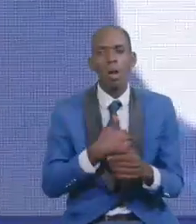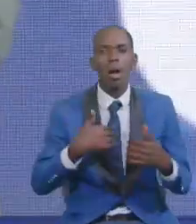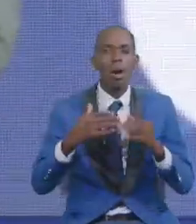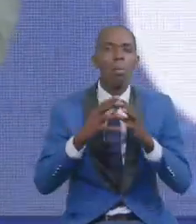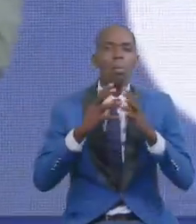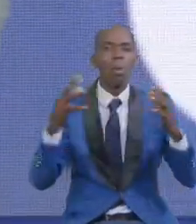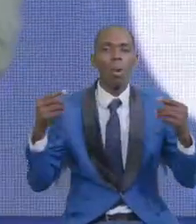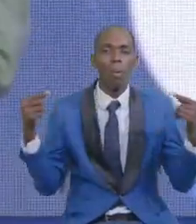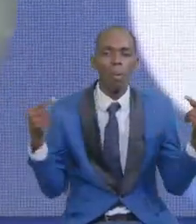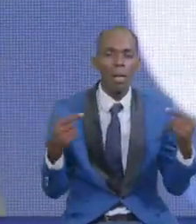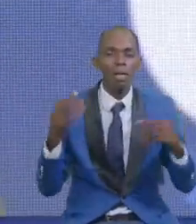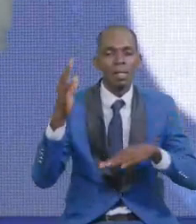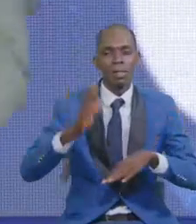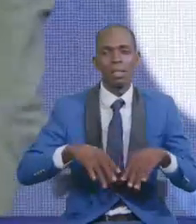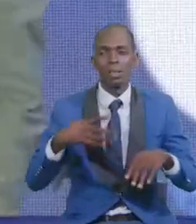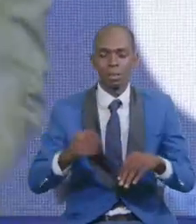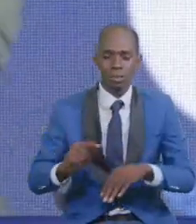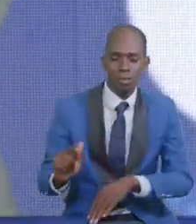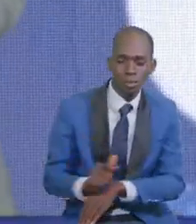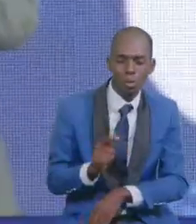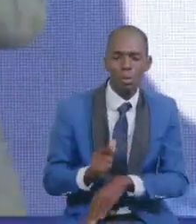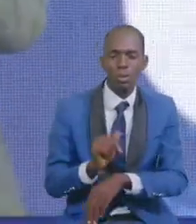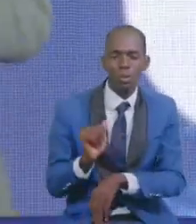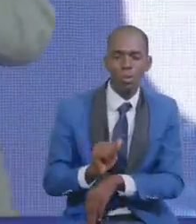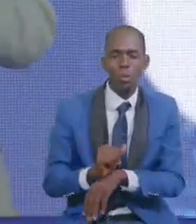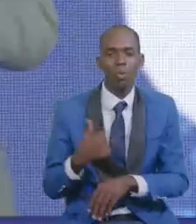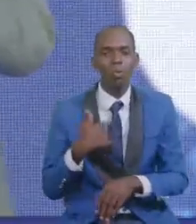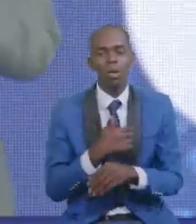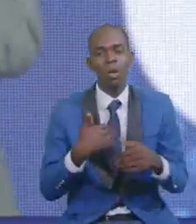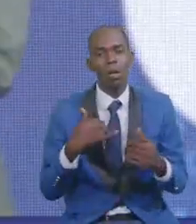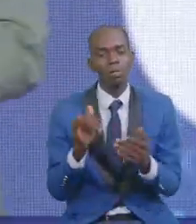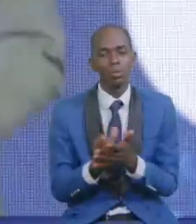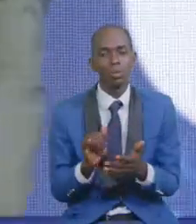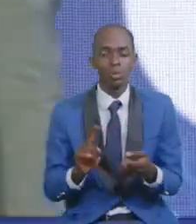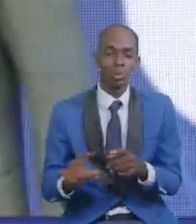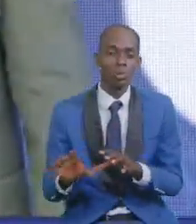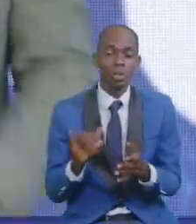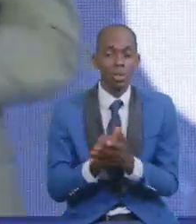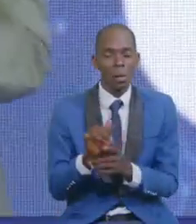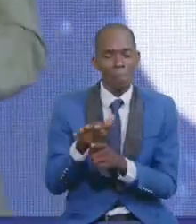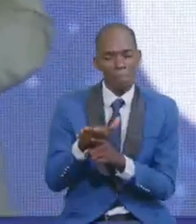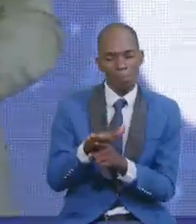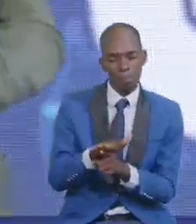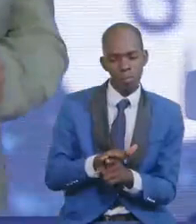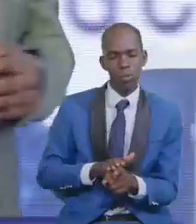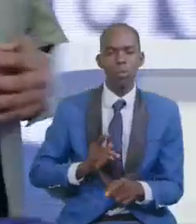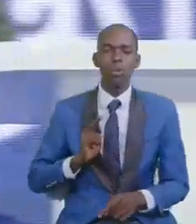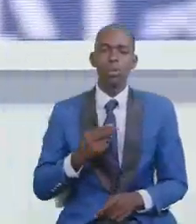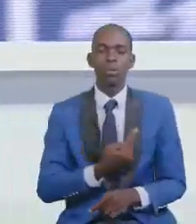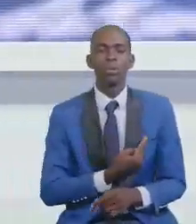the toiling, the work we have to do. That slows us down.